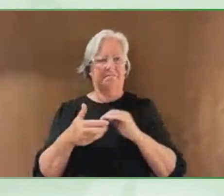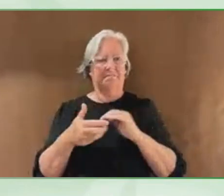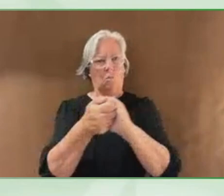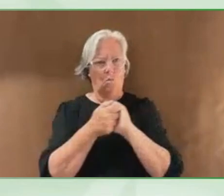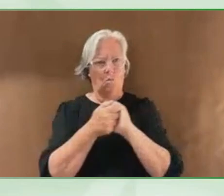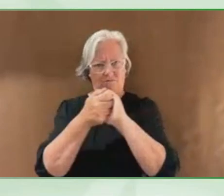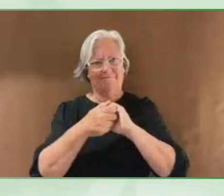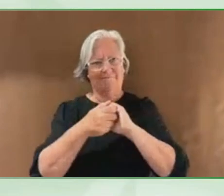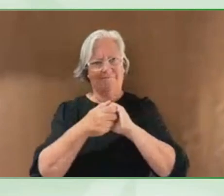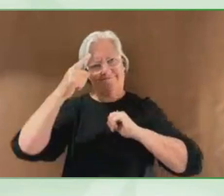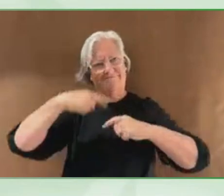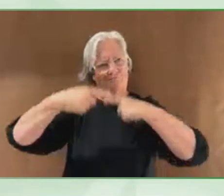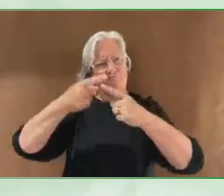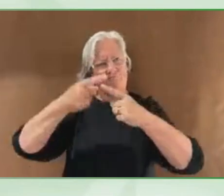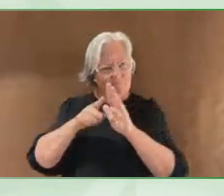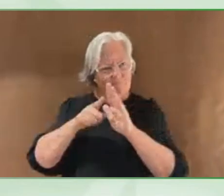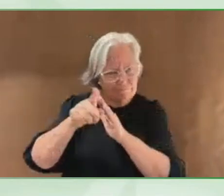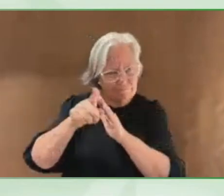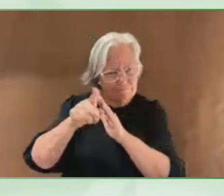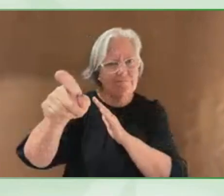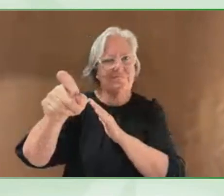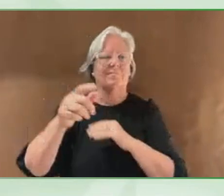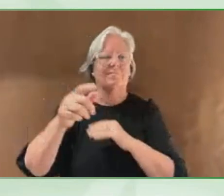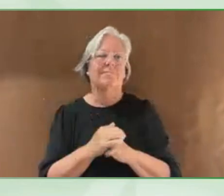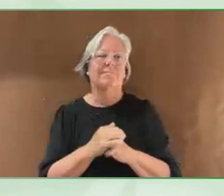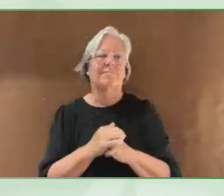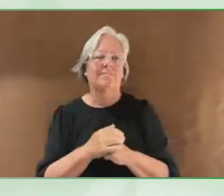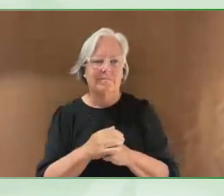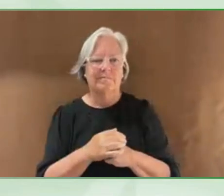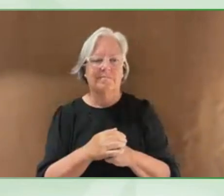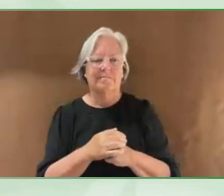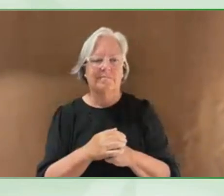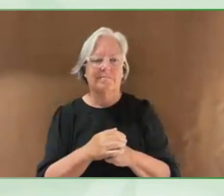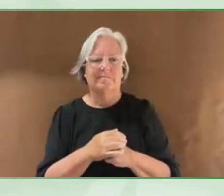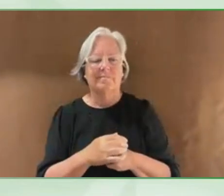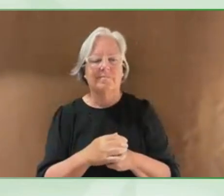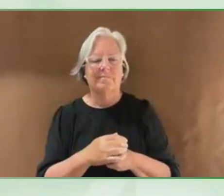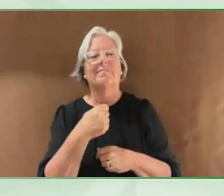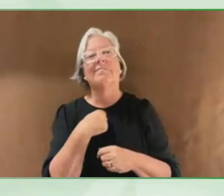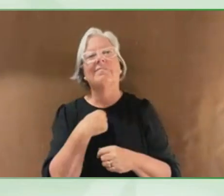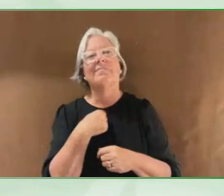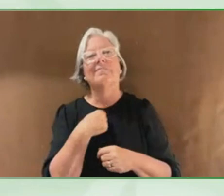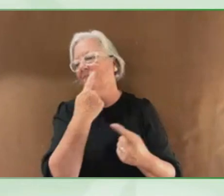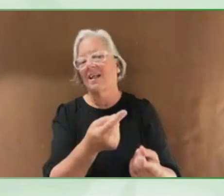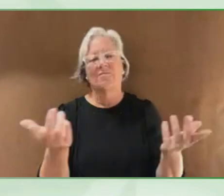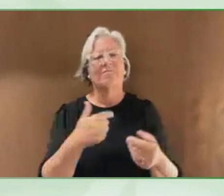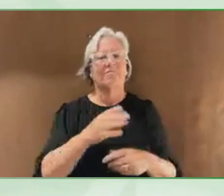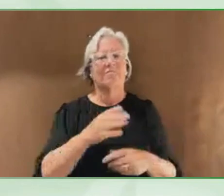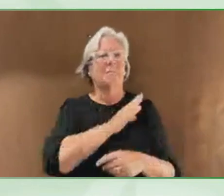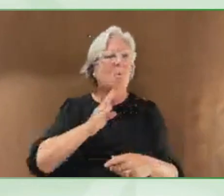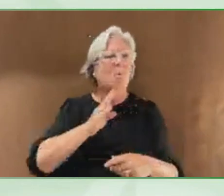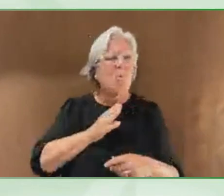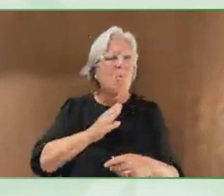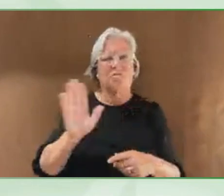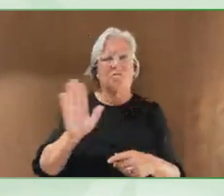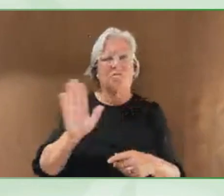that. We then also have an executive steerco. We report on stuff to our board CSR committee. And then